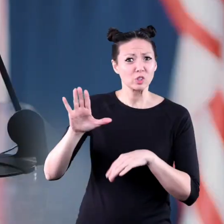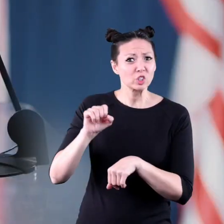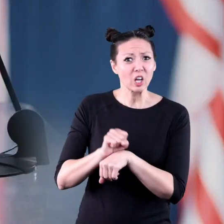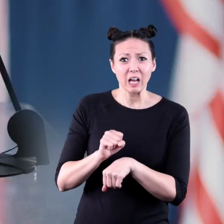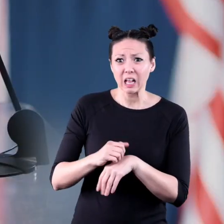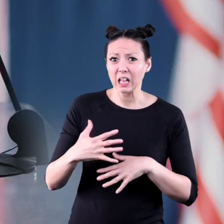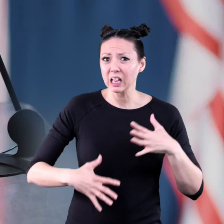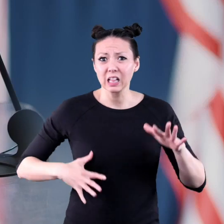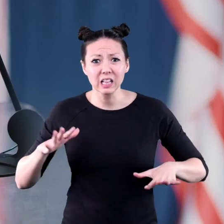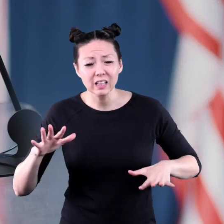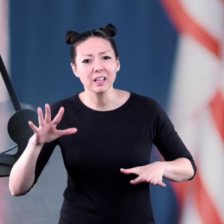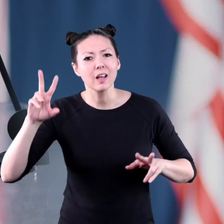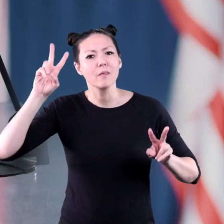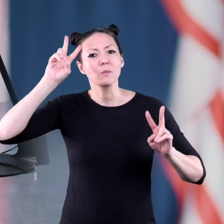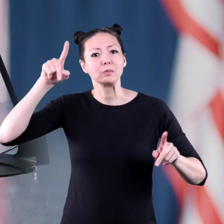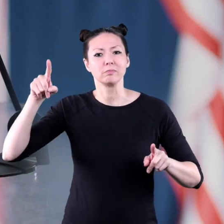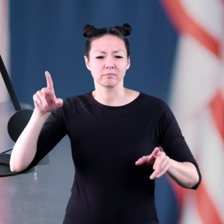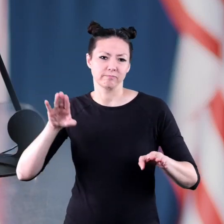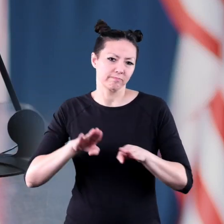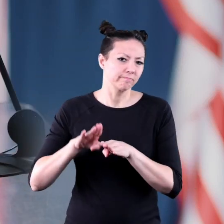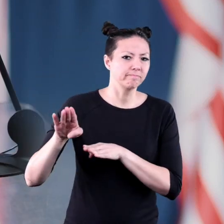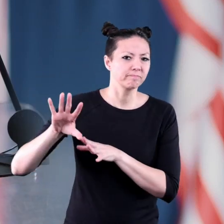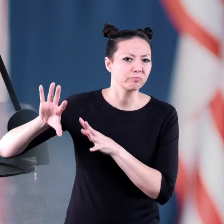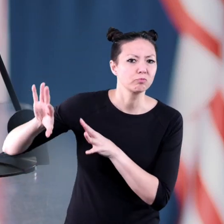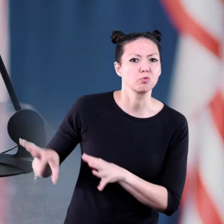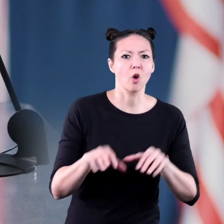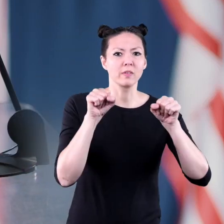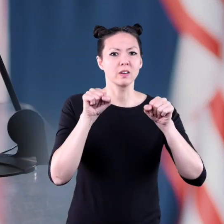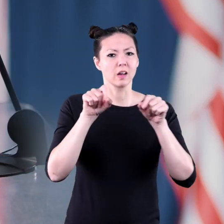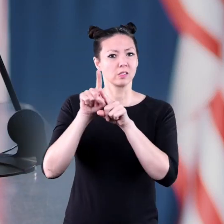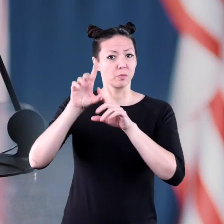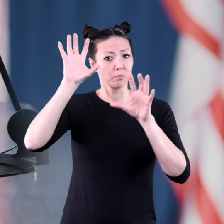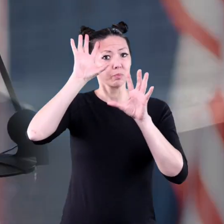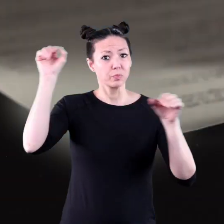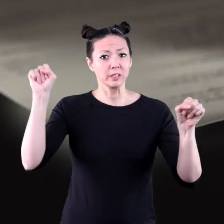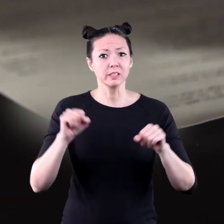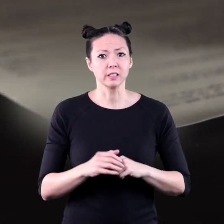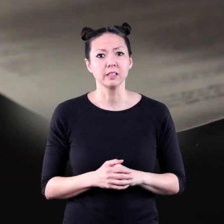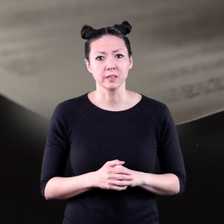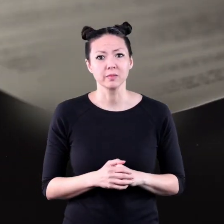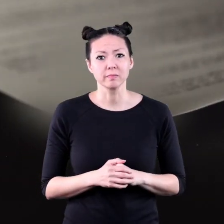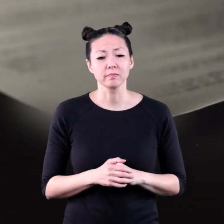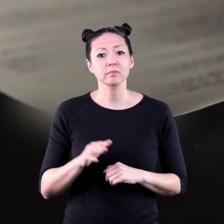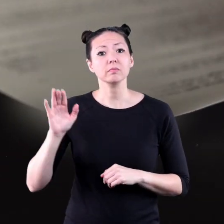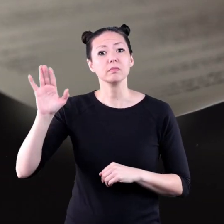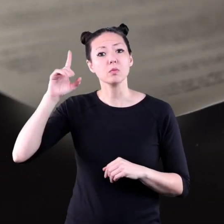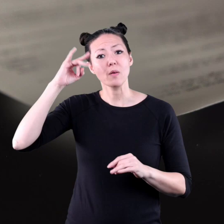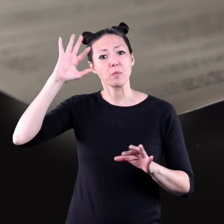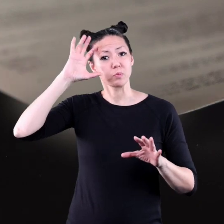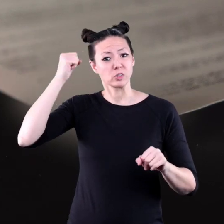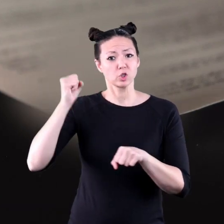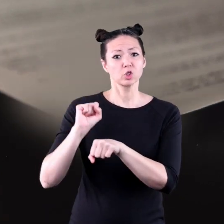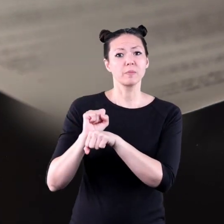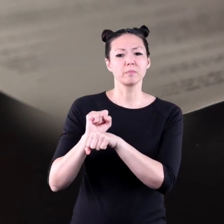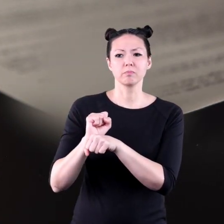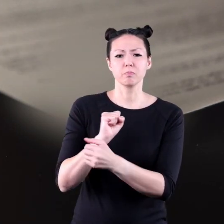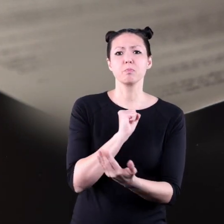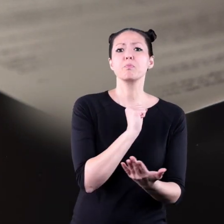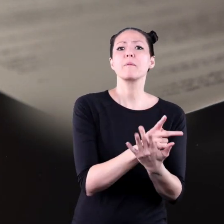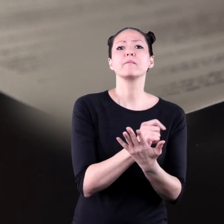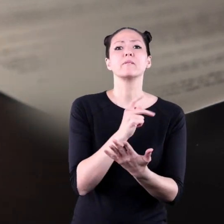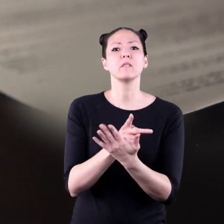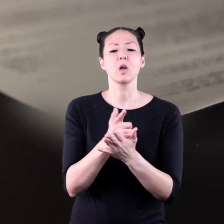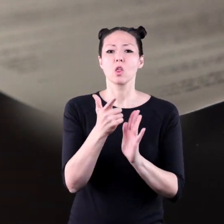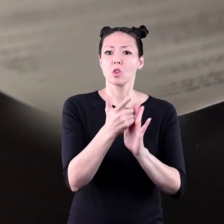the Vice President would step in and take over as President. One of the President's jobs is to approve the laws that